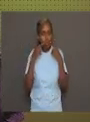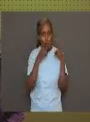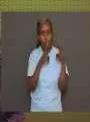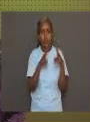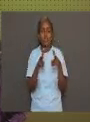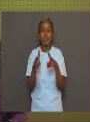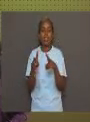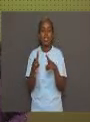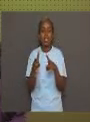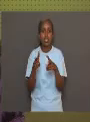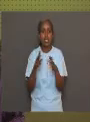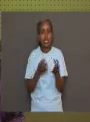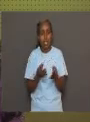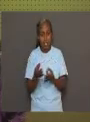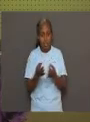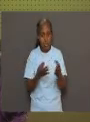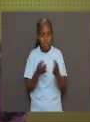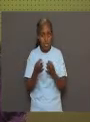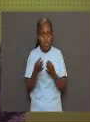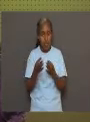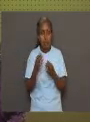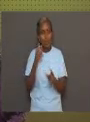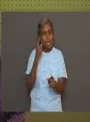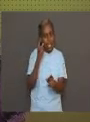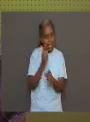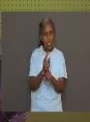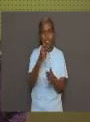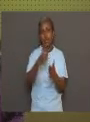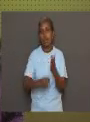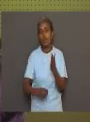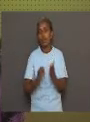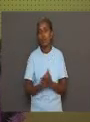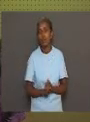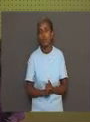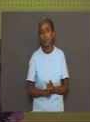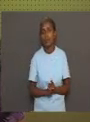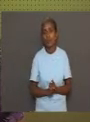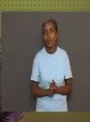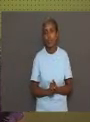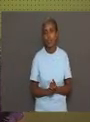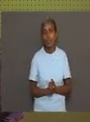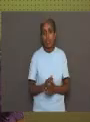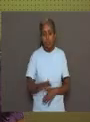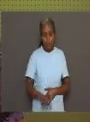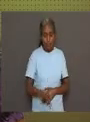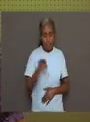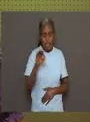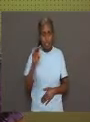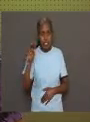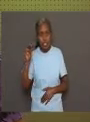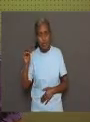observations is described by exact value. To find the